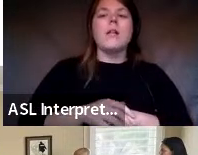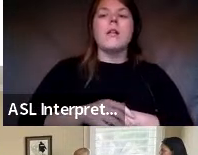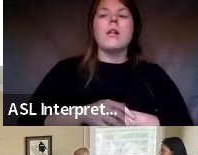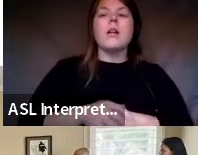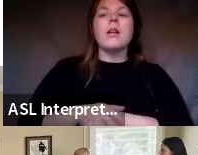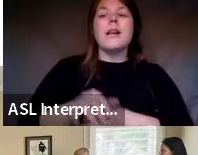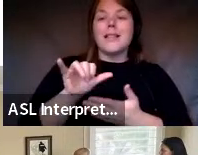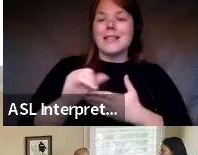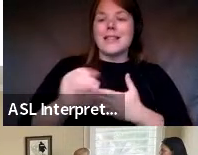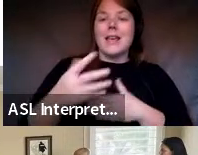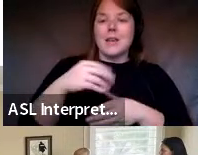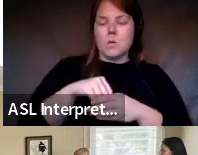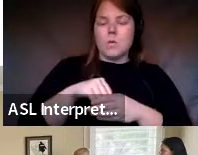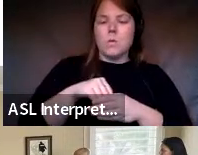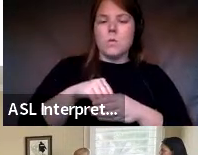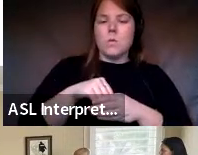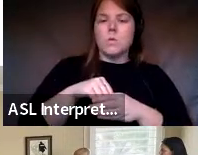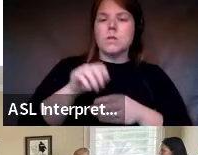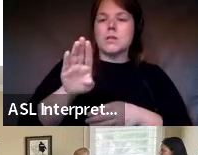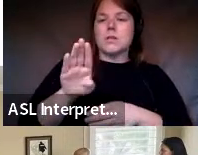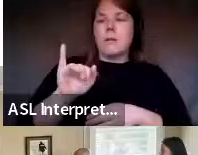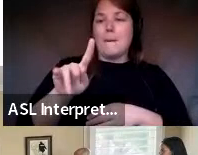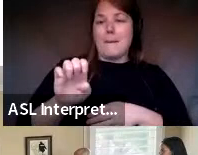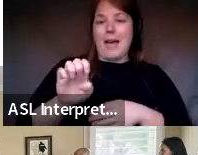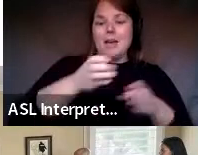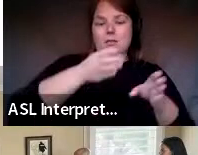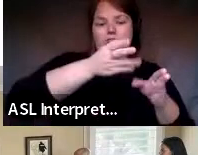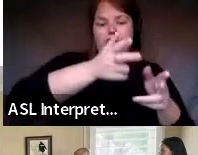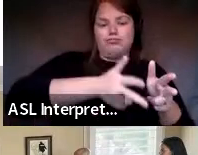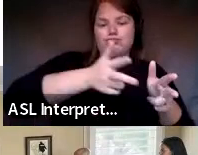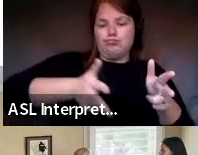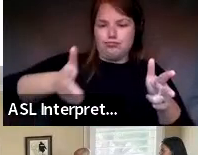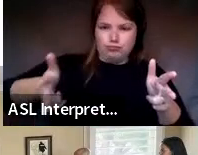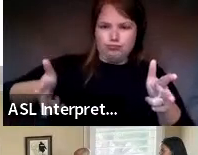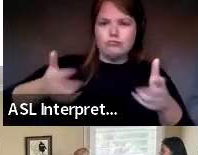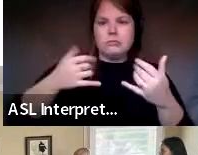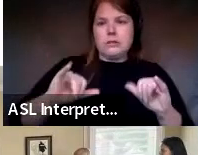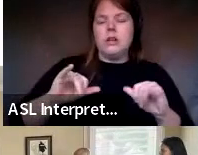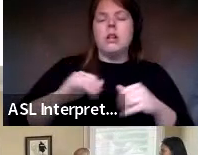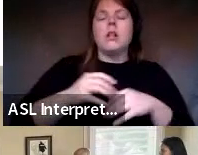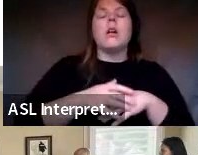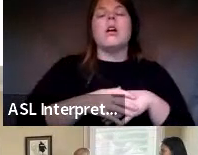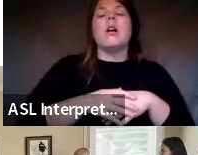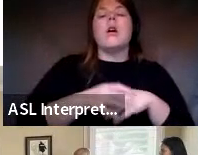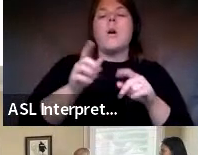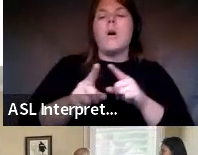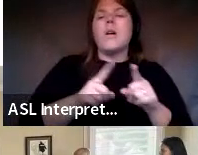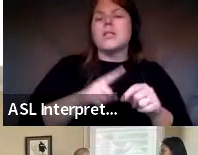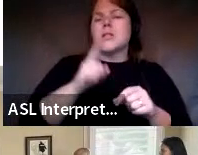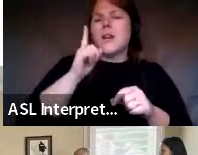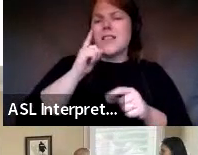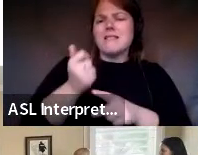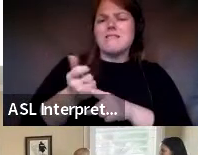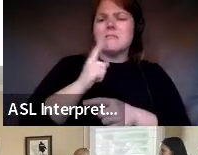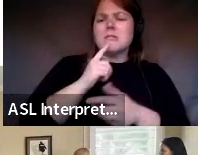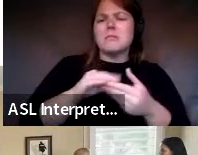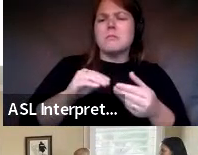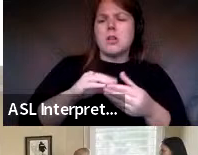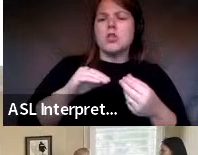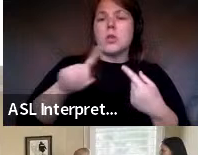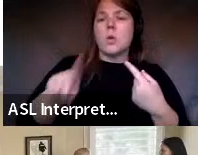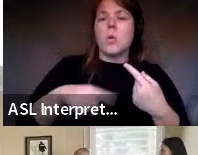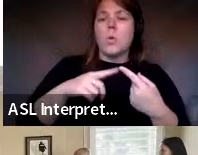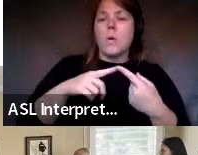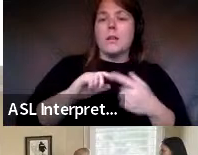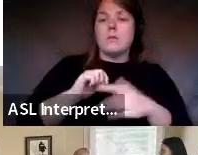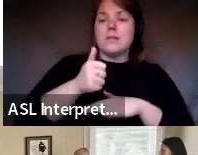It includes bike racks now, and I don't know. I think she indicated that initially when it was put